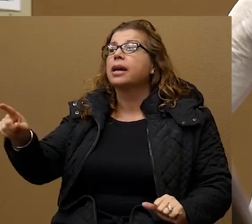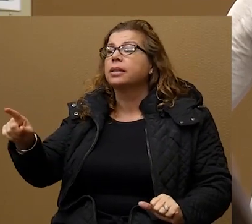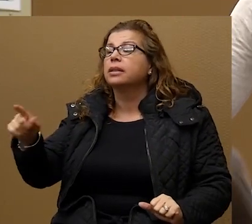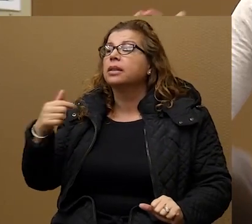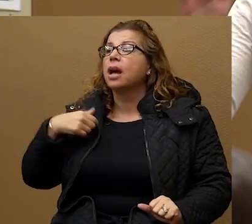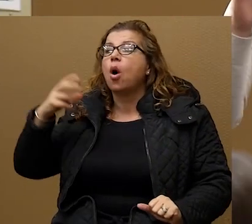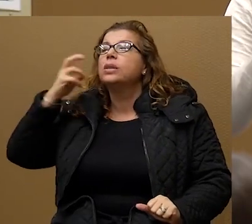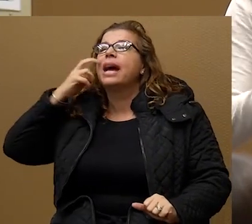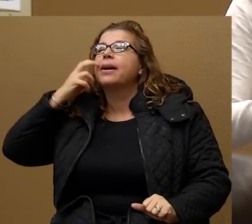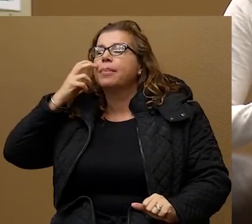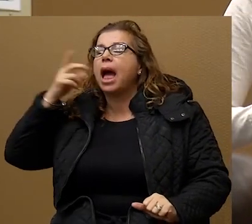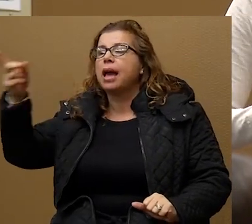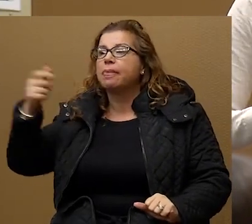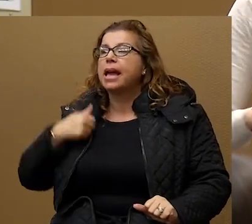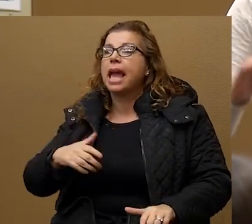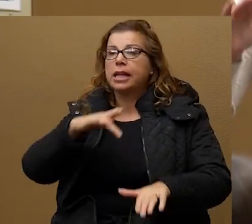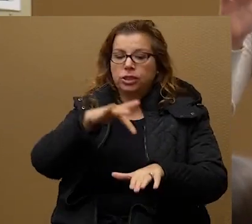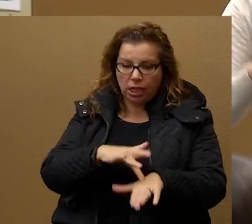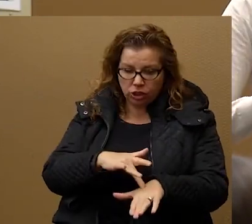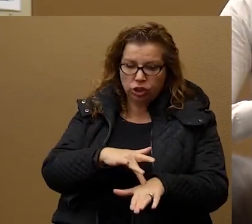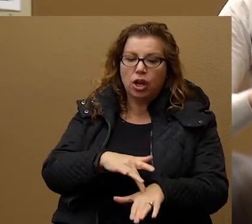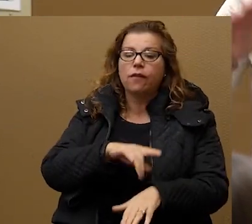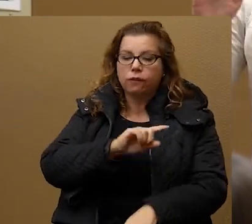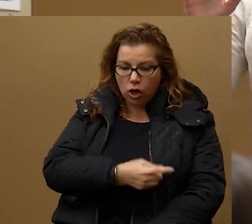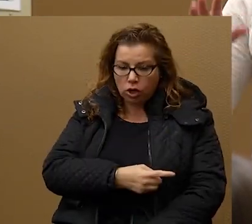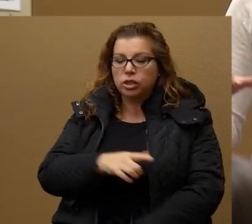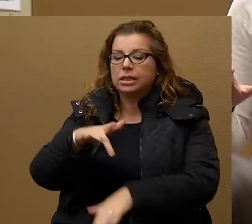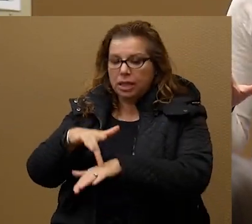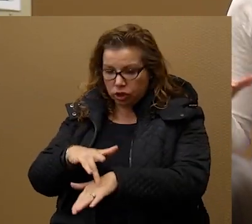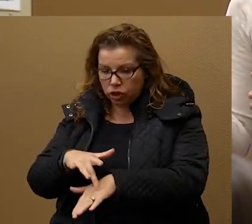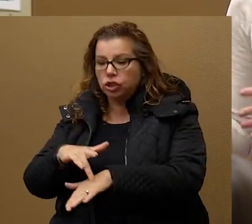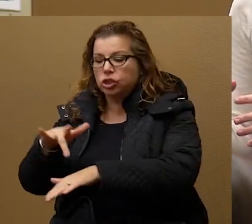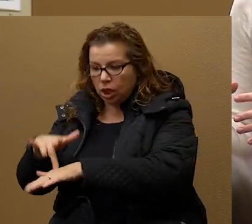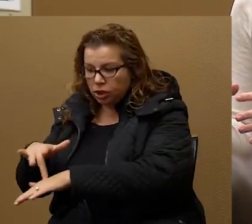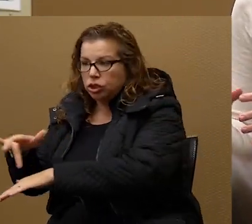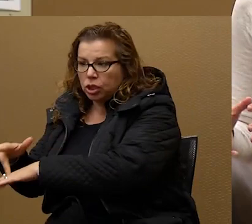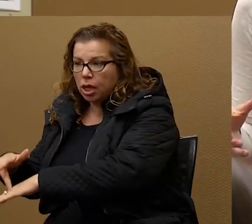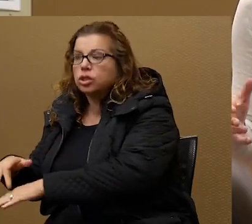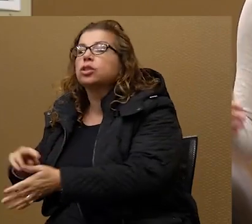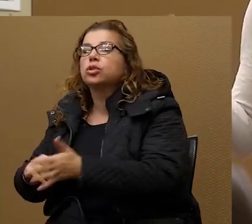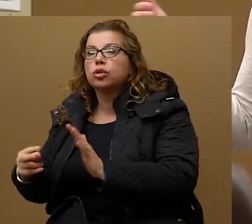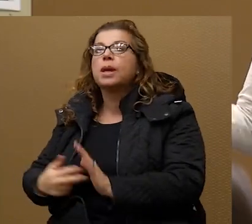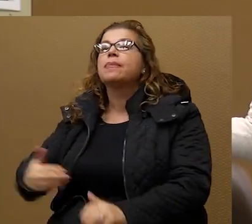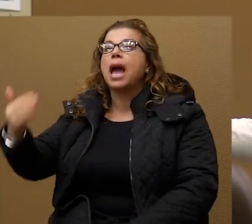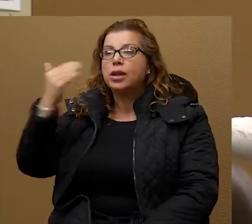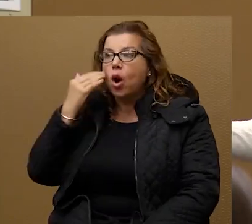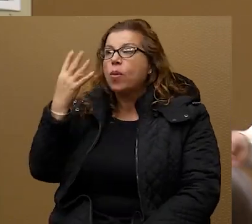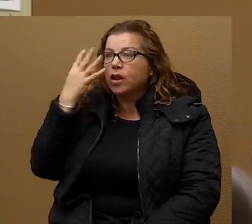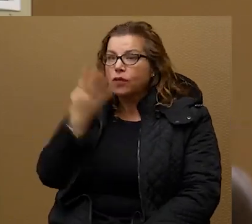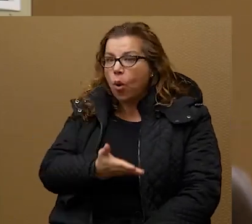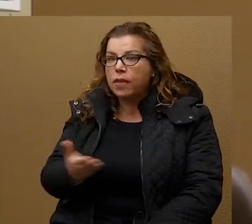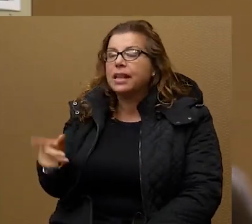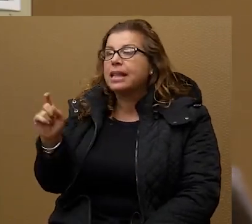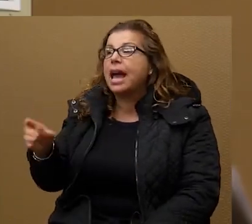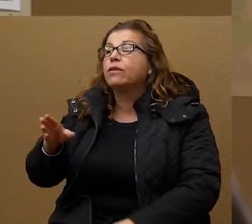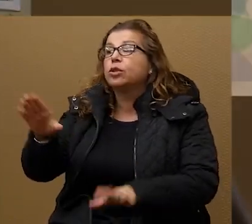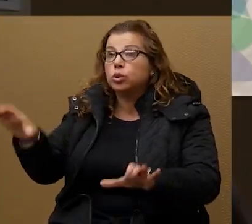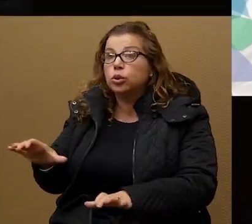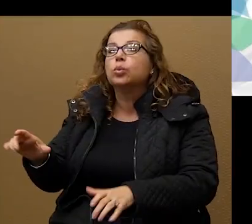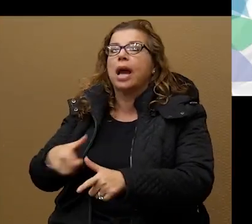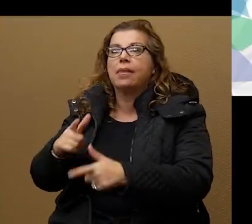they understand. These are my 4 tasks. I touched 4 things. I understand there's 4 things that have to be done, and then I'm finished.